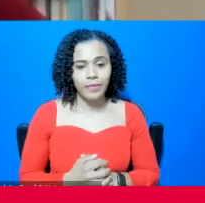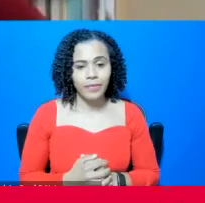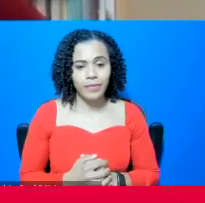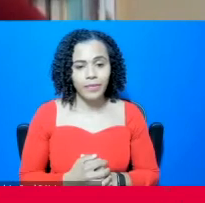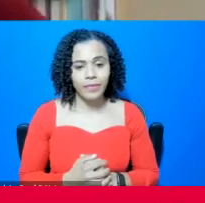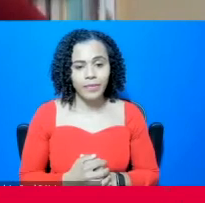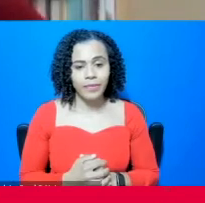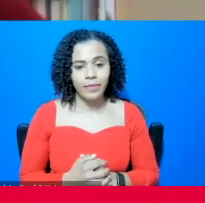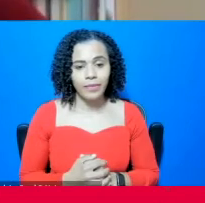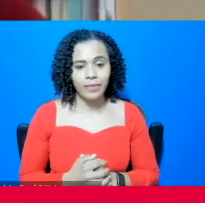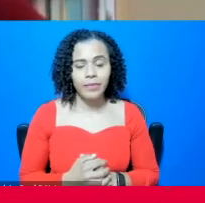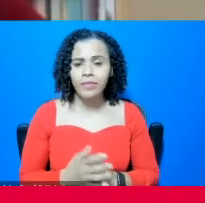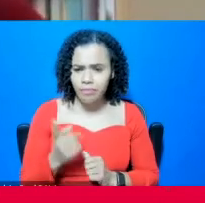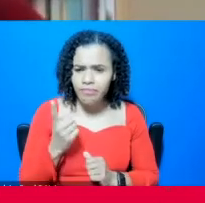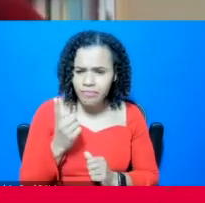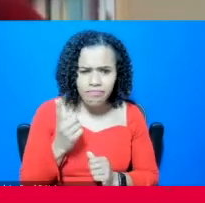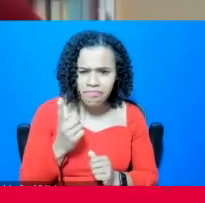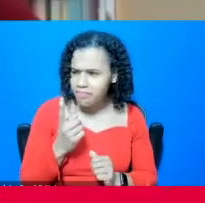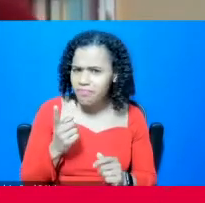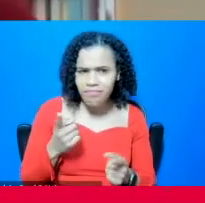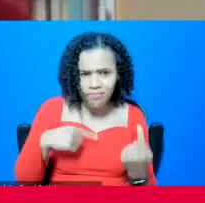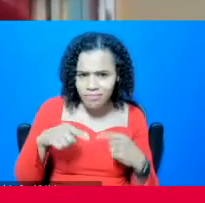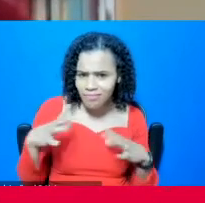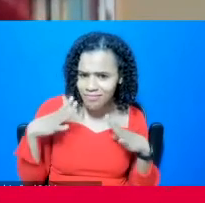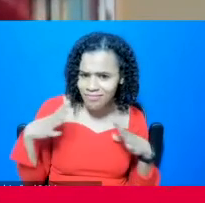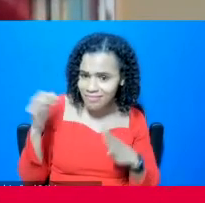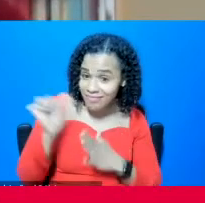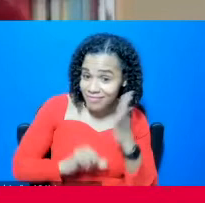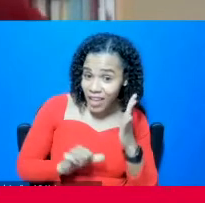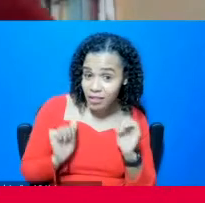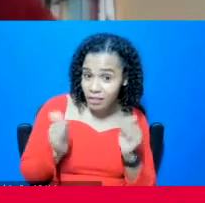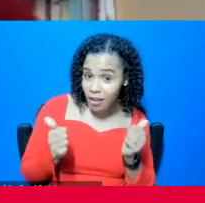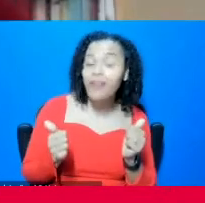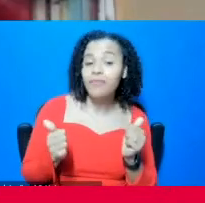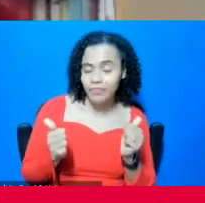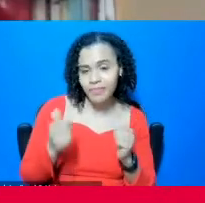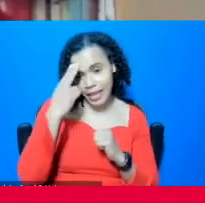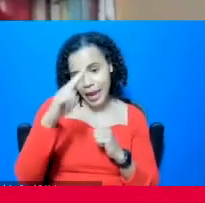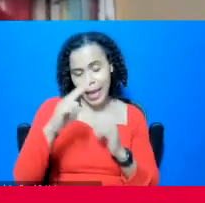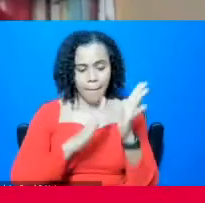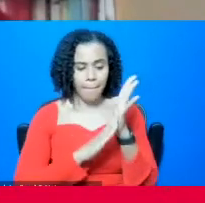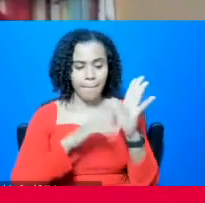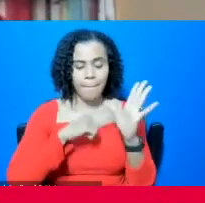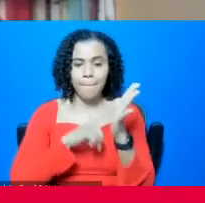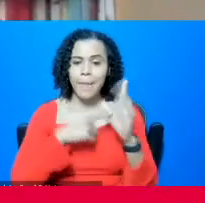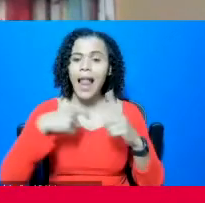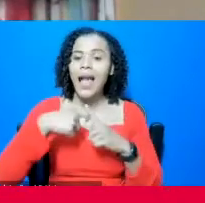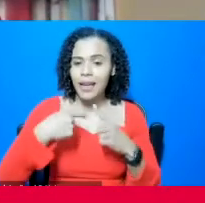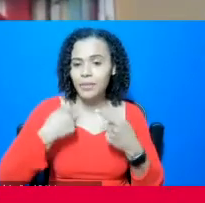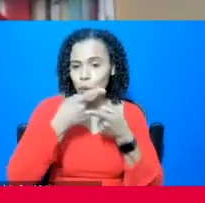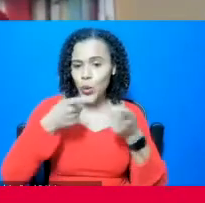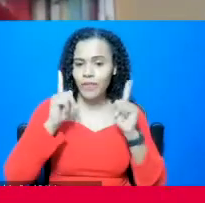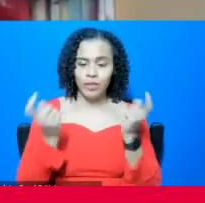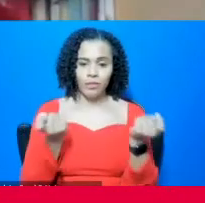So I think we're ready to get started. So my name is Malak. I'm the university's